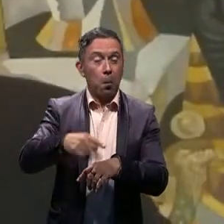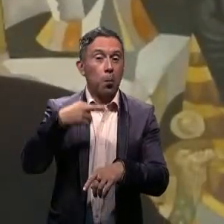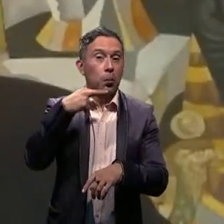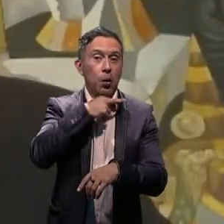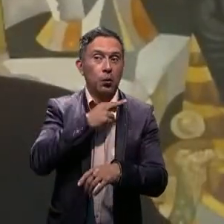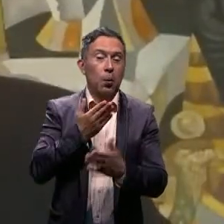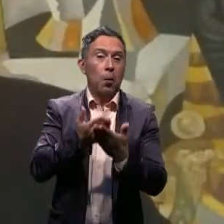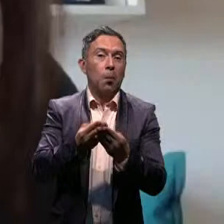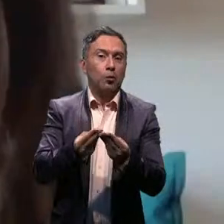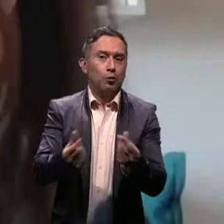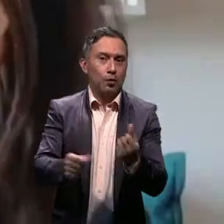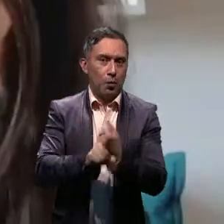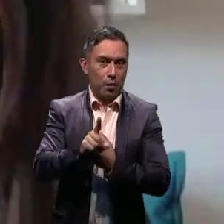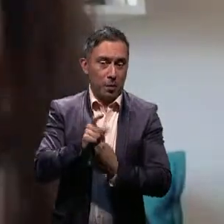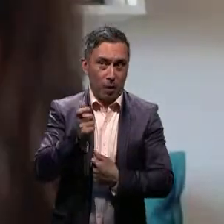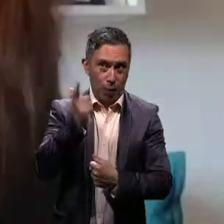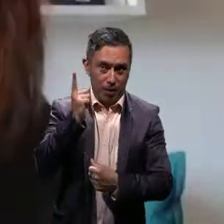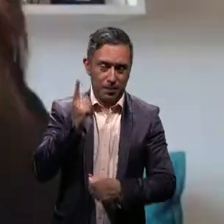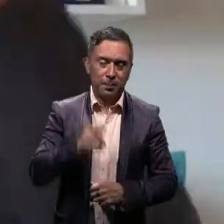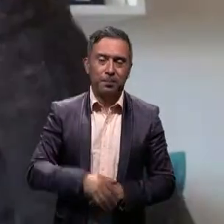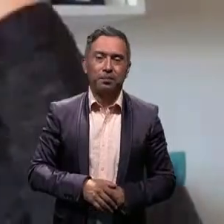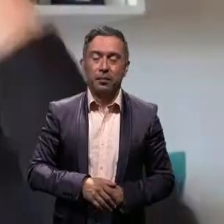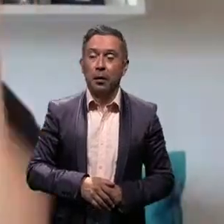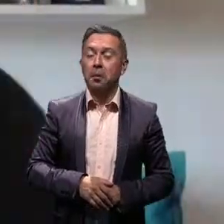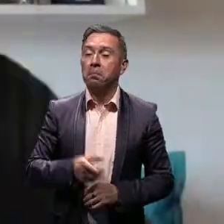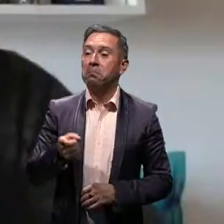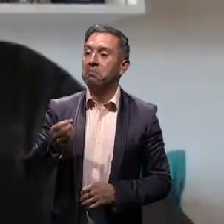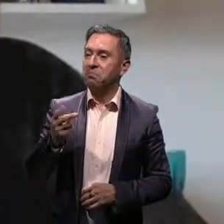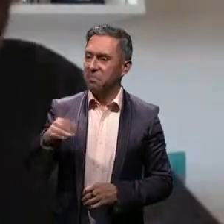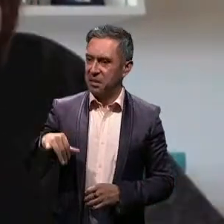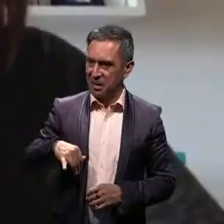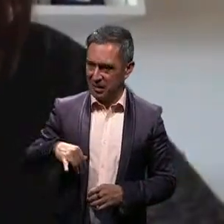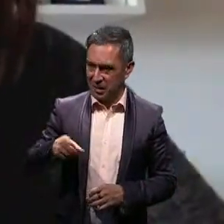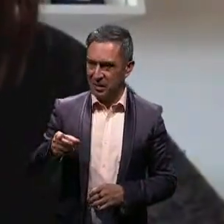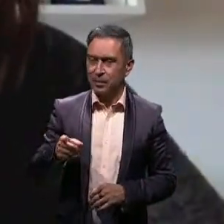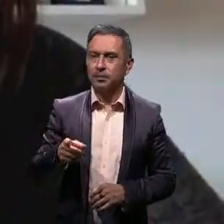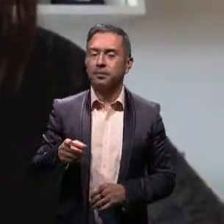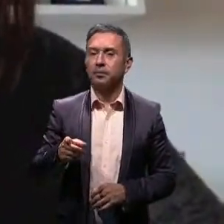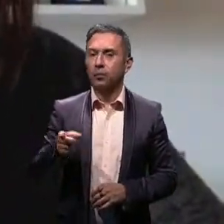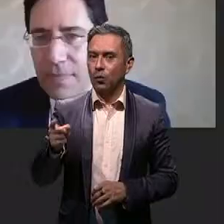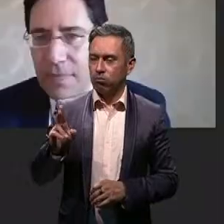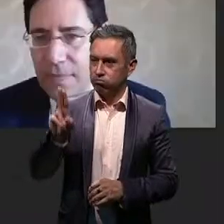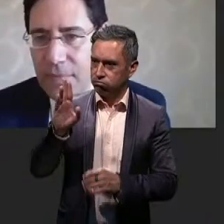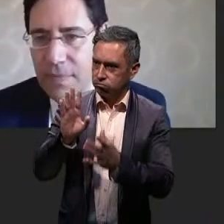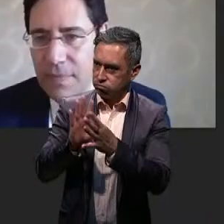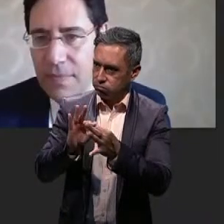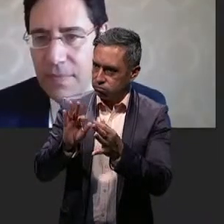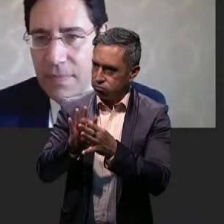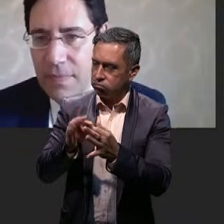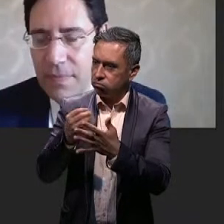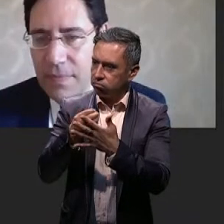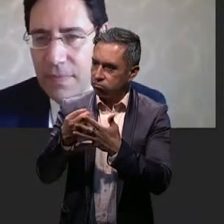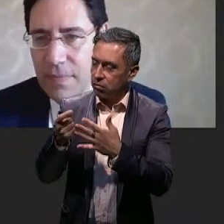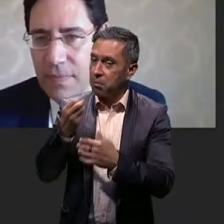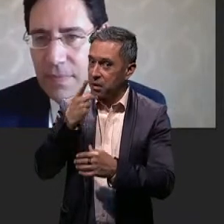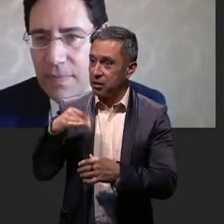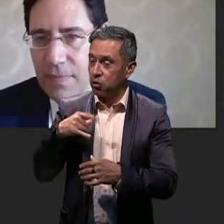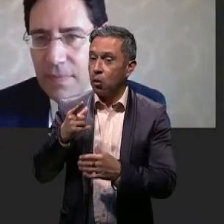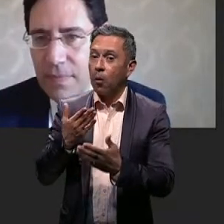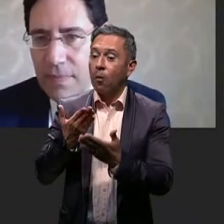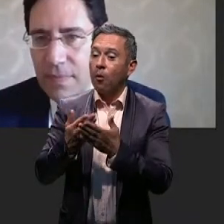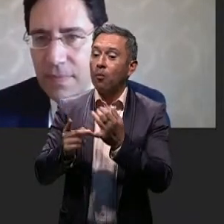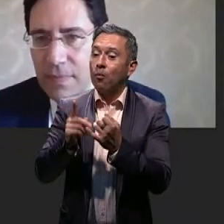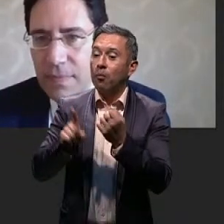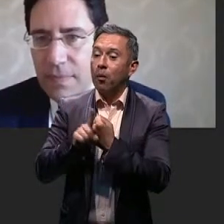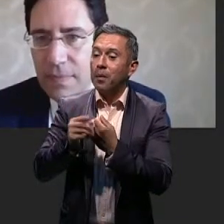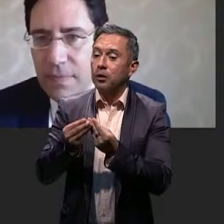me is going to have a solution. Thank you very much. Yeah, it is very interesting what you have just mentioned, that there